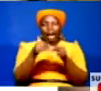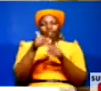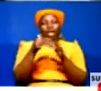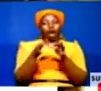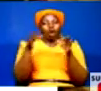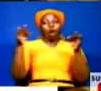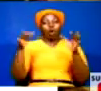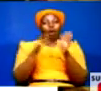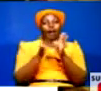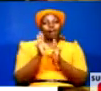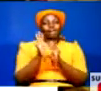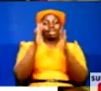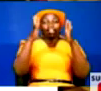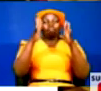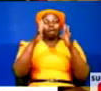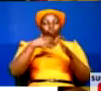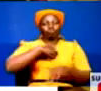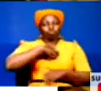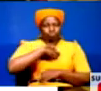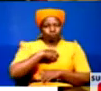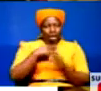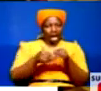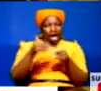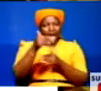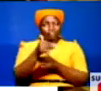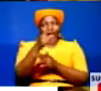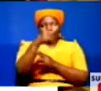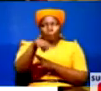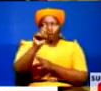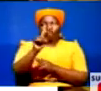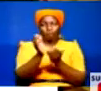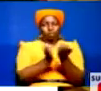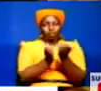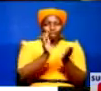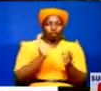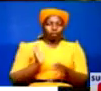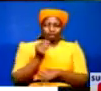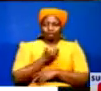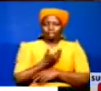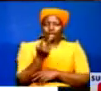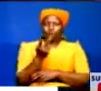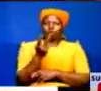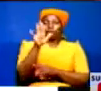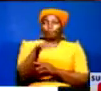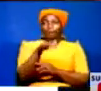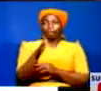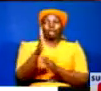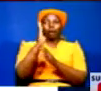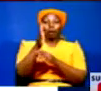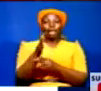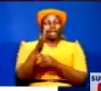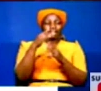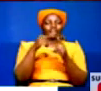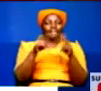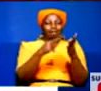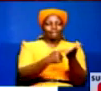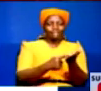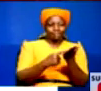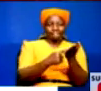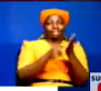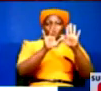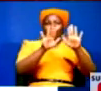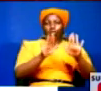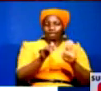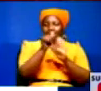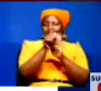recess. After the approval of the House Business Committee, the two houses will embark on the consideration of key agenda under